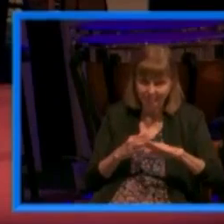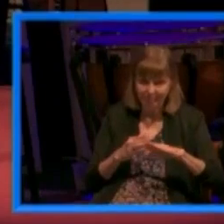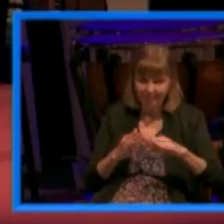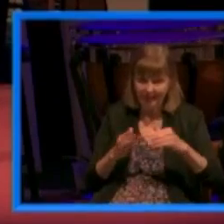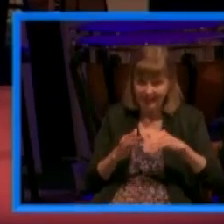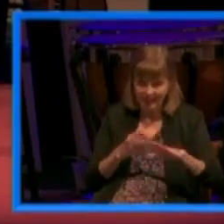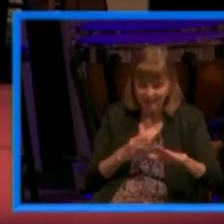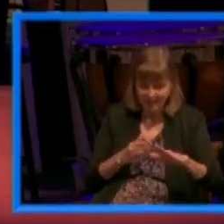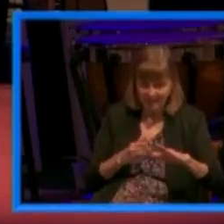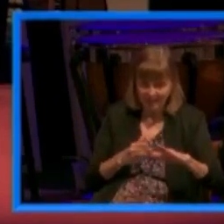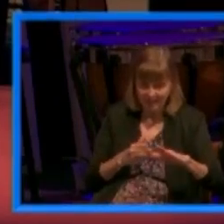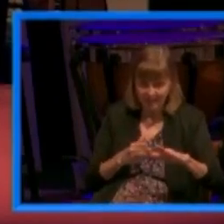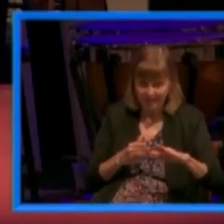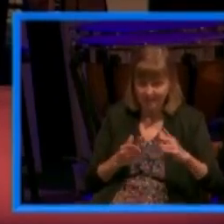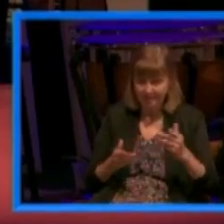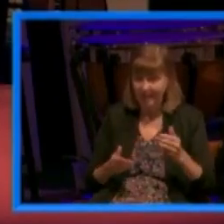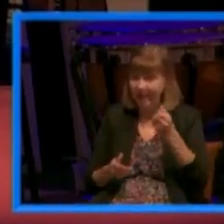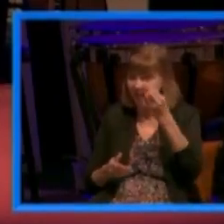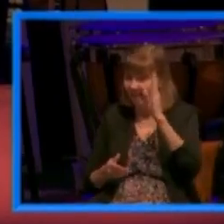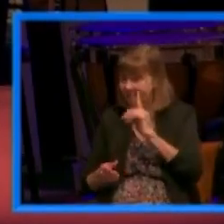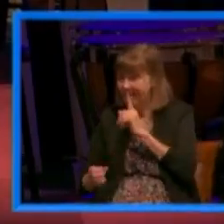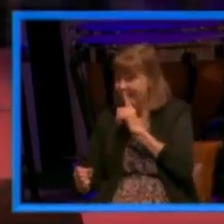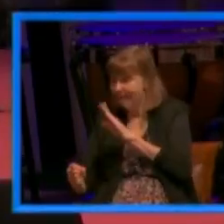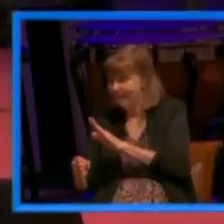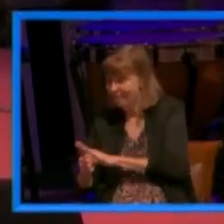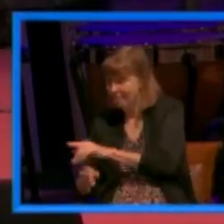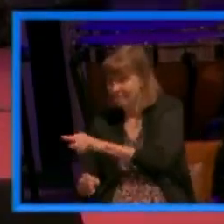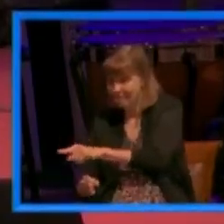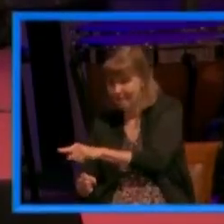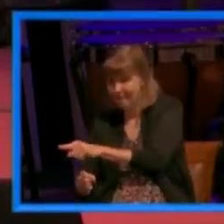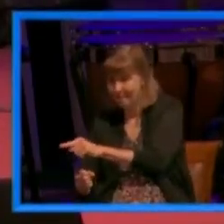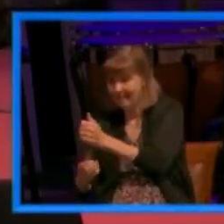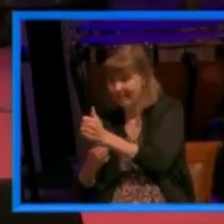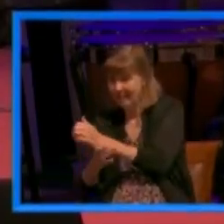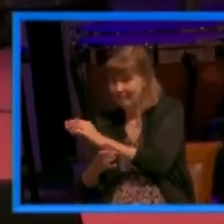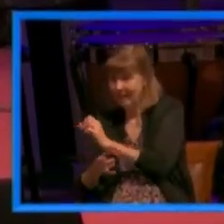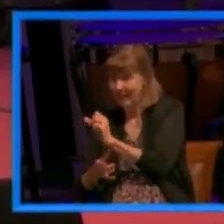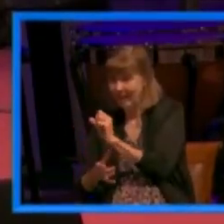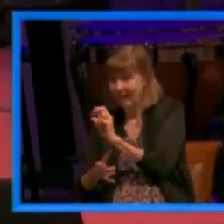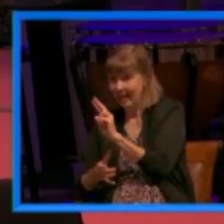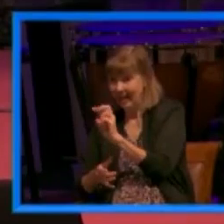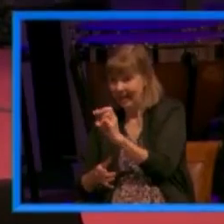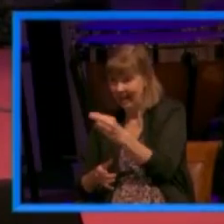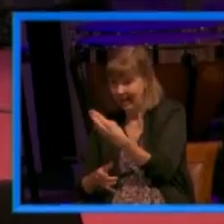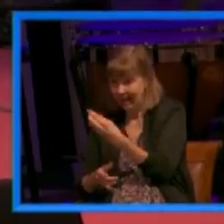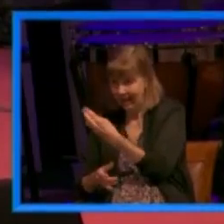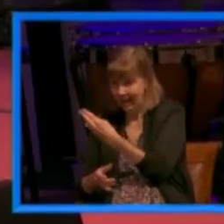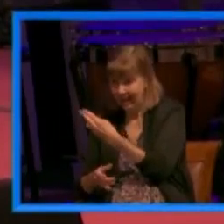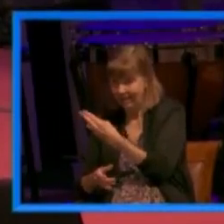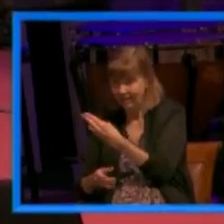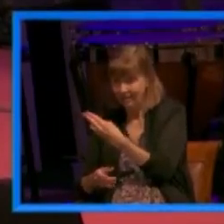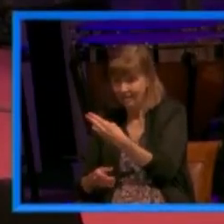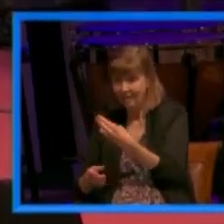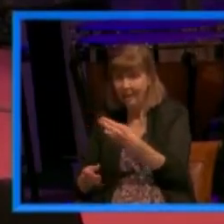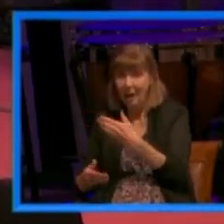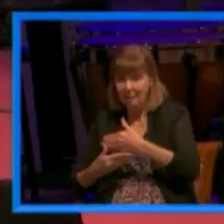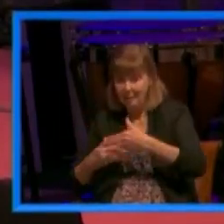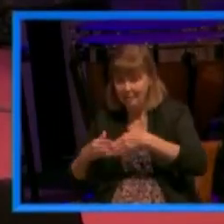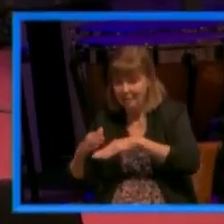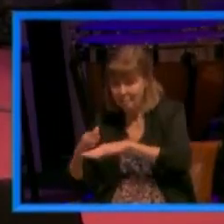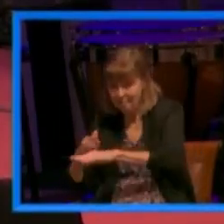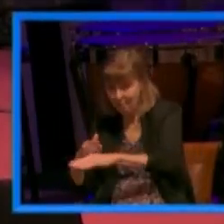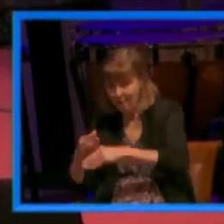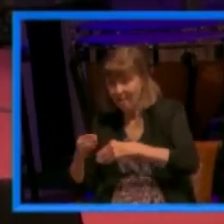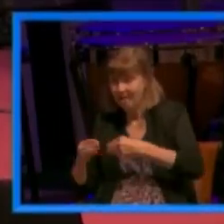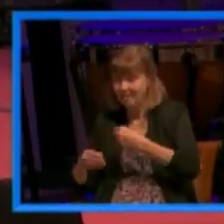offspring is because God promised through Abraham and Sarah the offspring, the same offspring that God said that through him